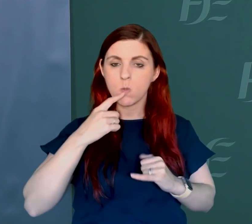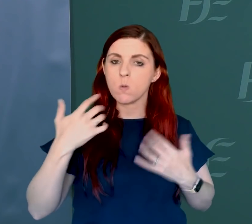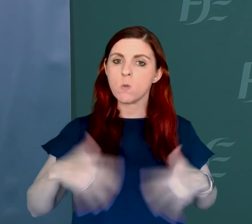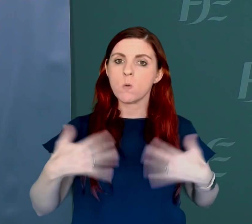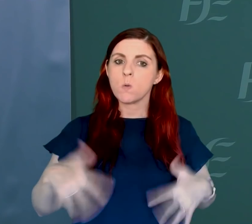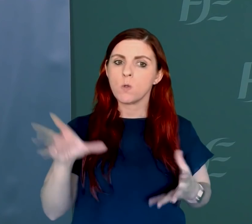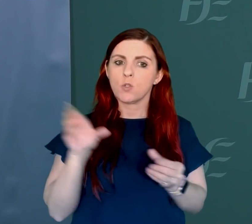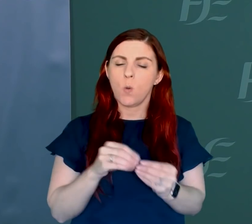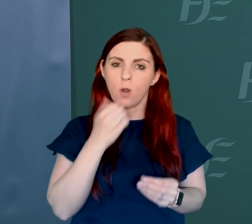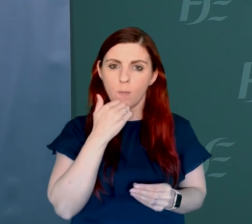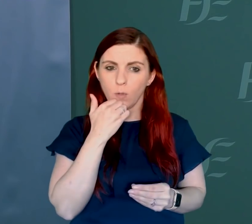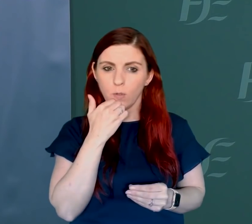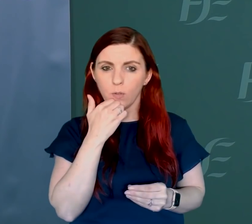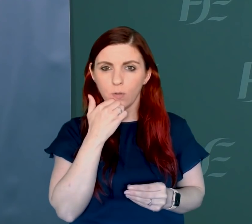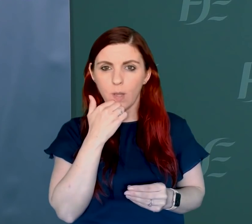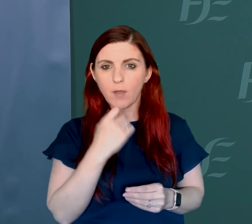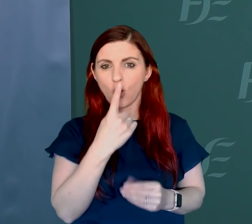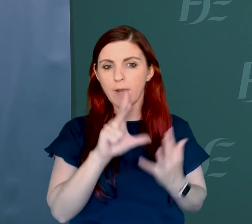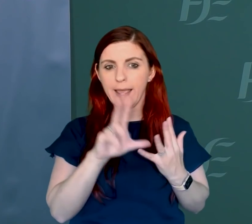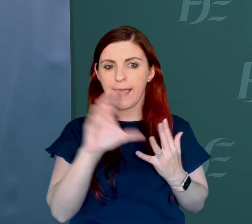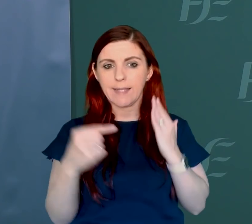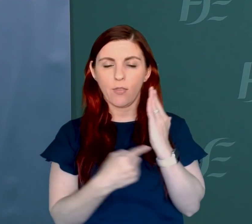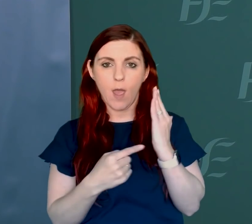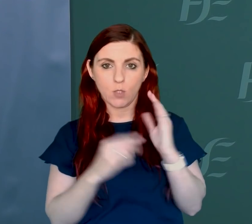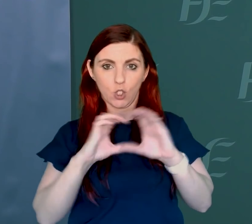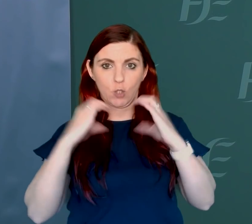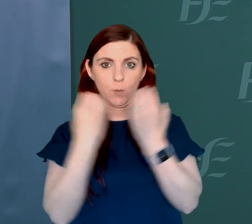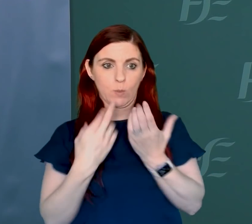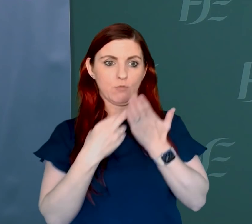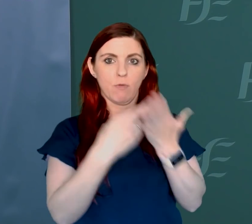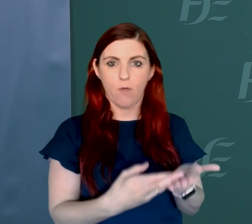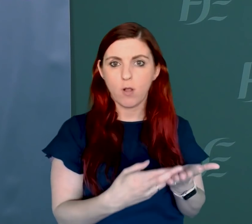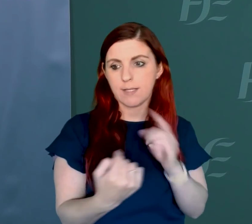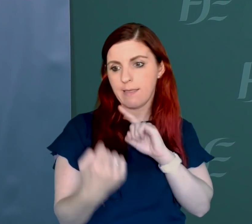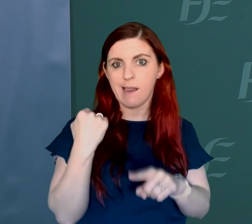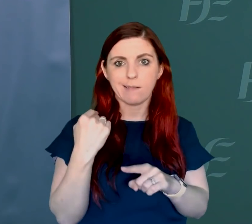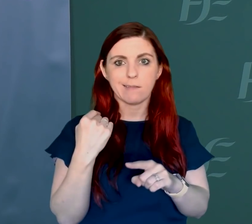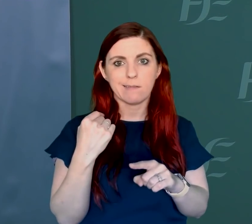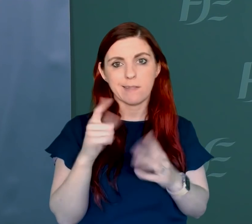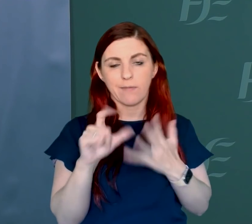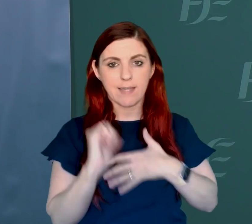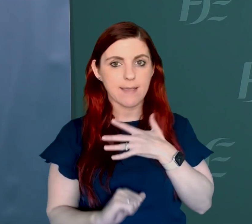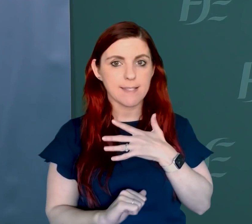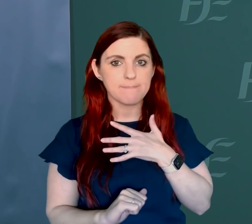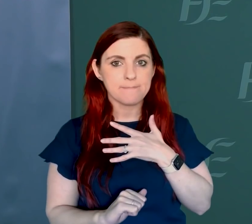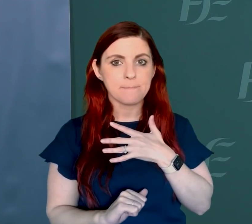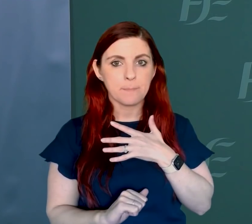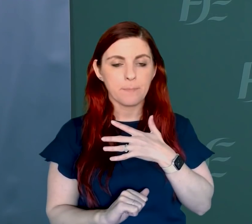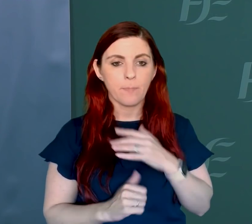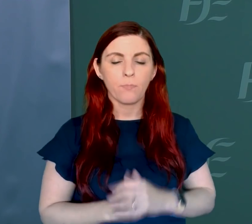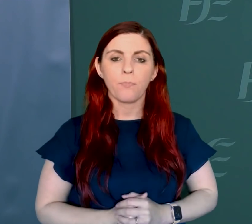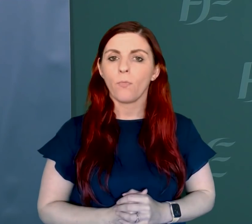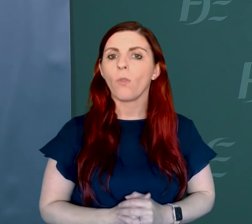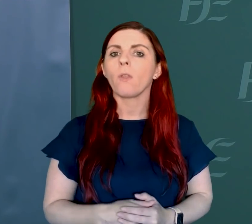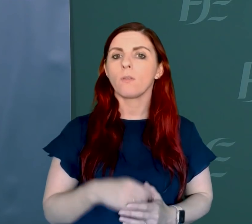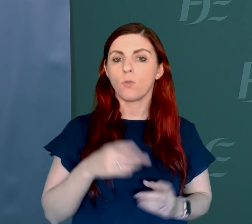tests. And over about 180,000 community referrals over the past 7 days. What we are